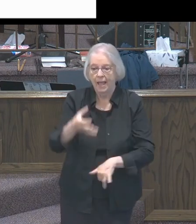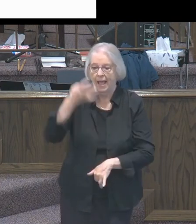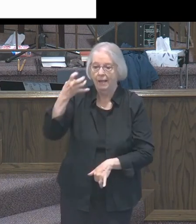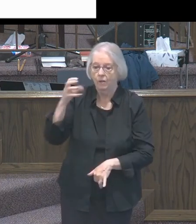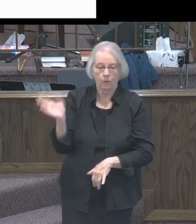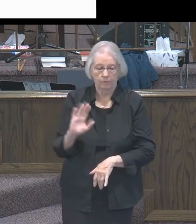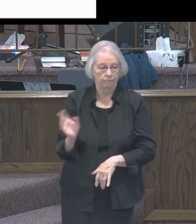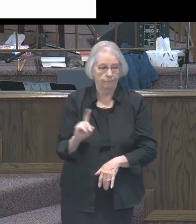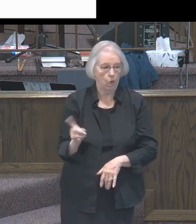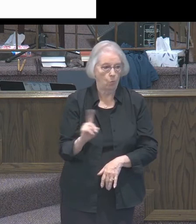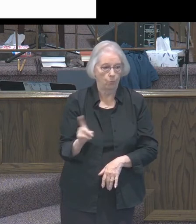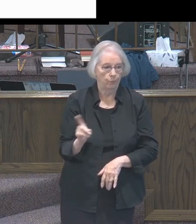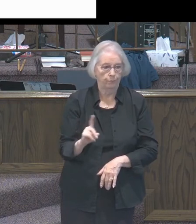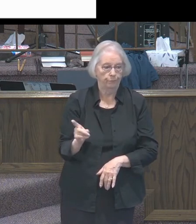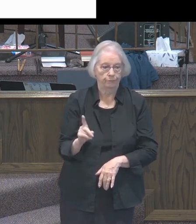only attainable